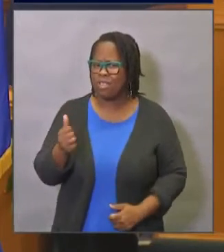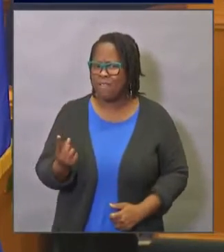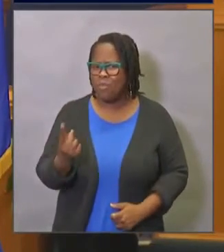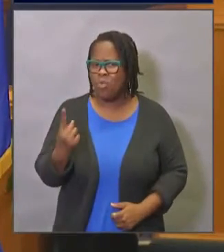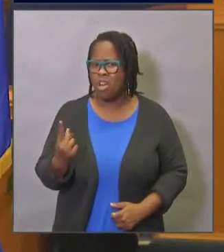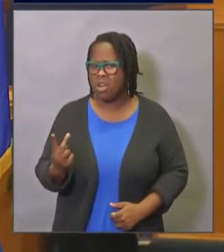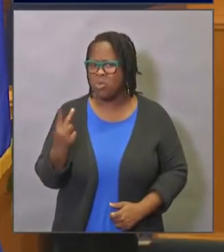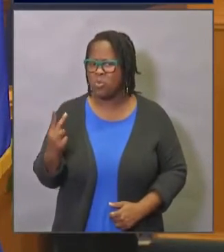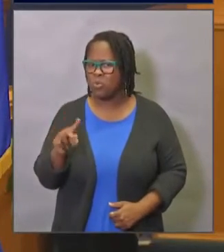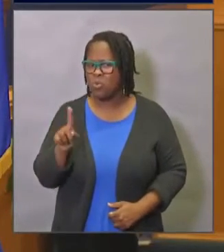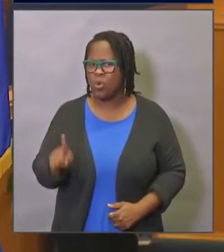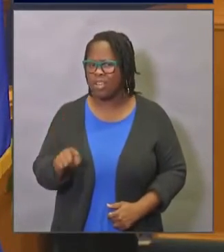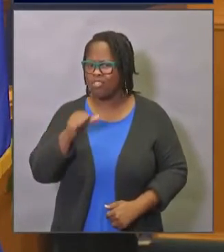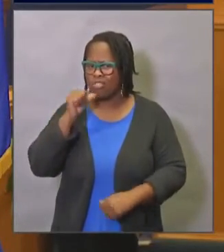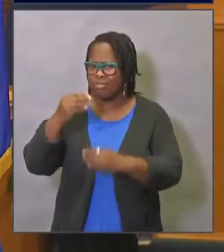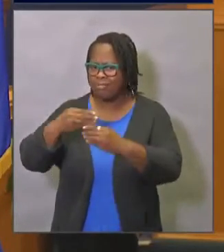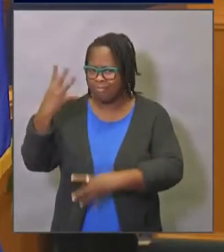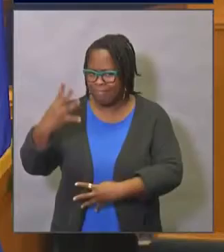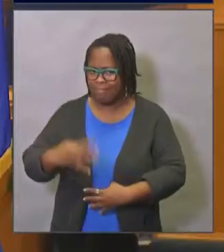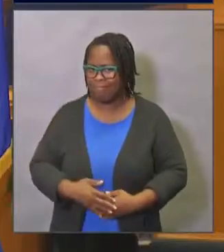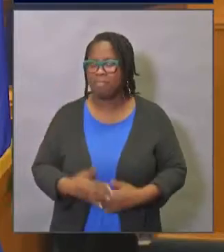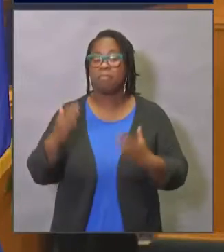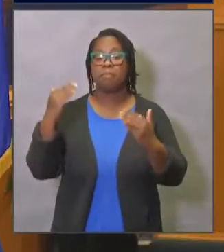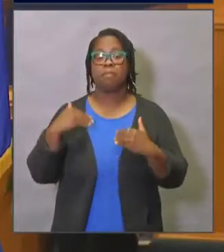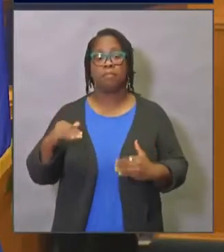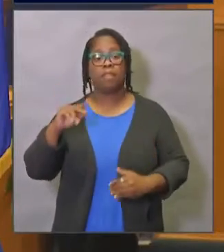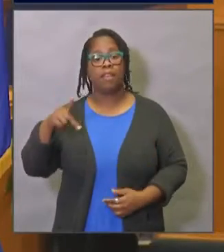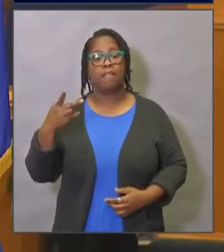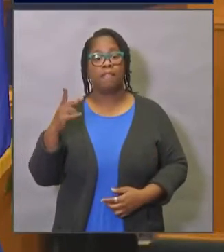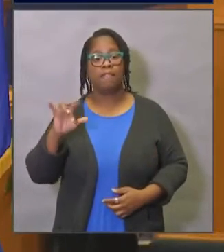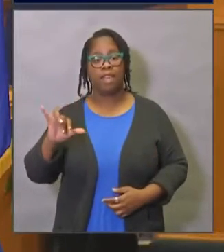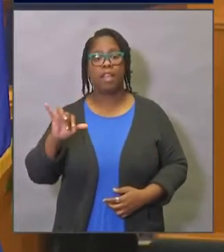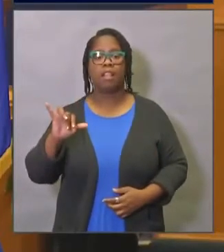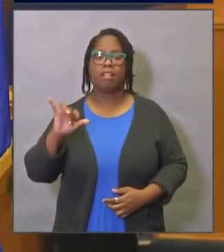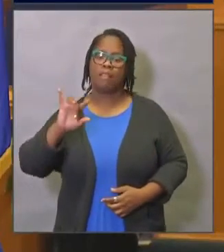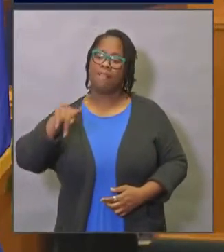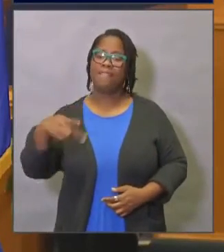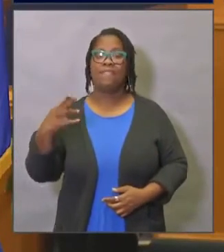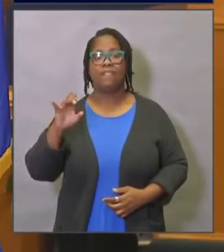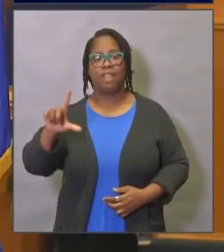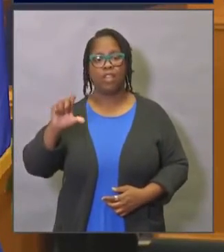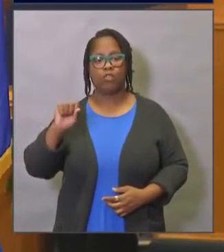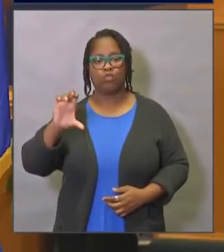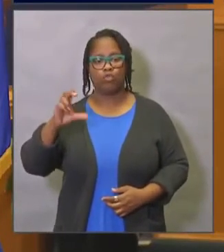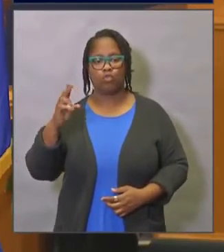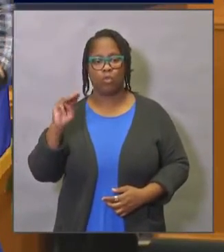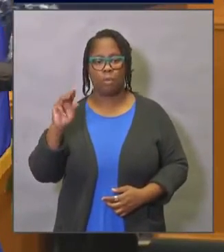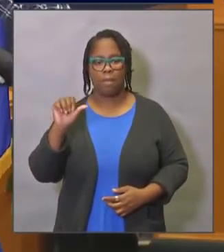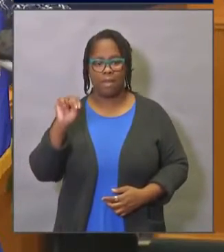reporter. Next, we'll go to Phil Schuman with Fox 11 News. Your line is open.